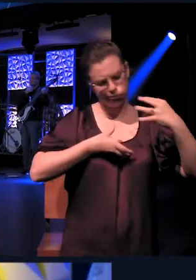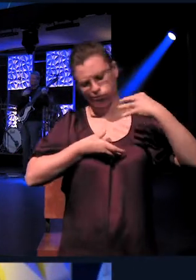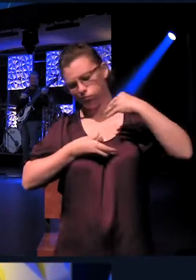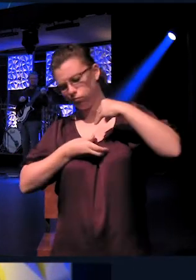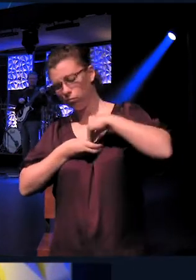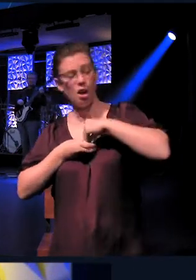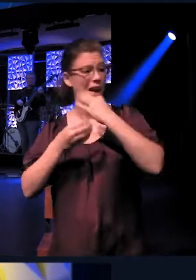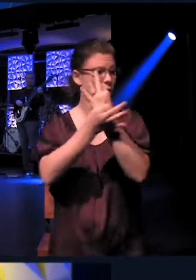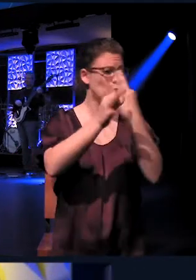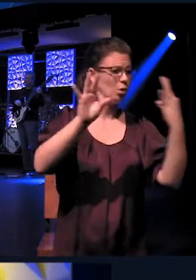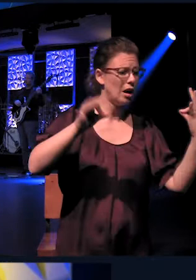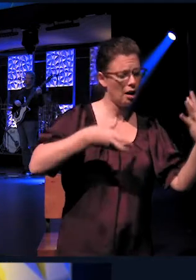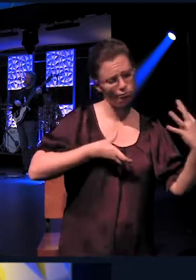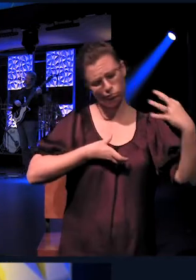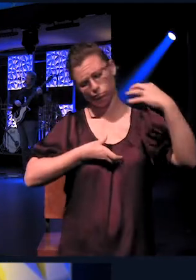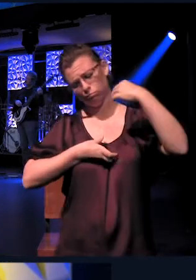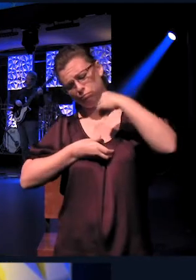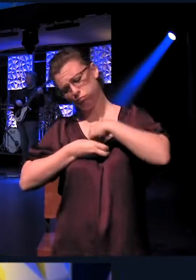There is freedom.